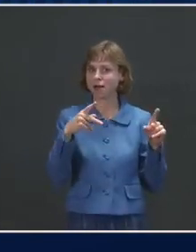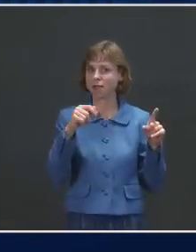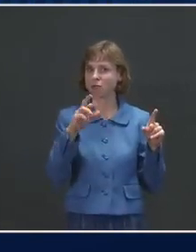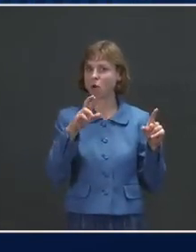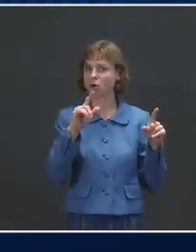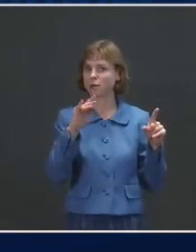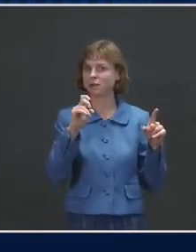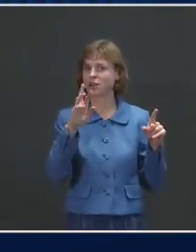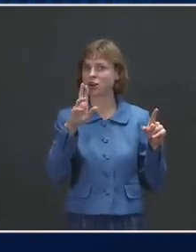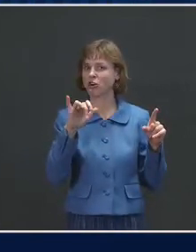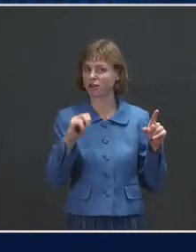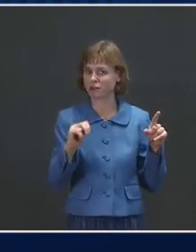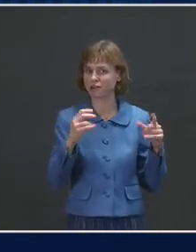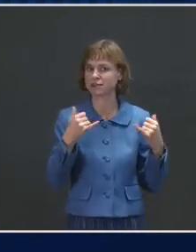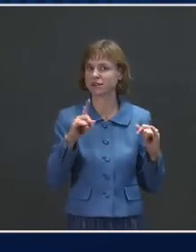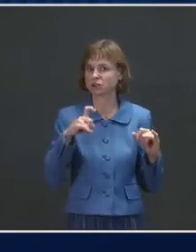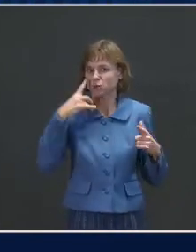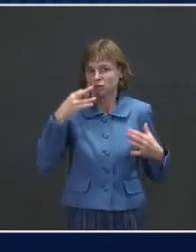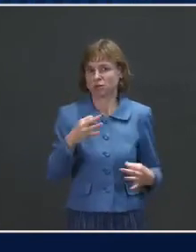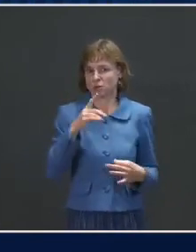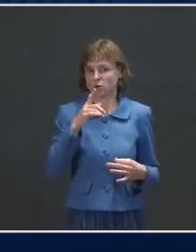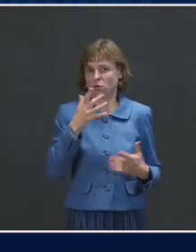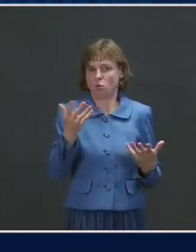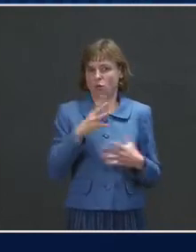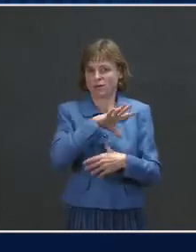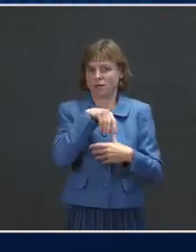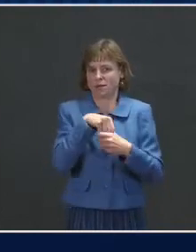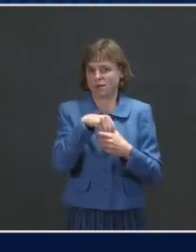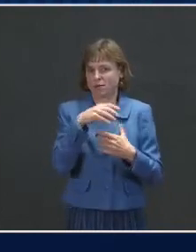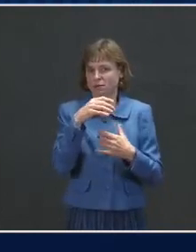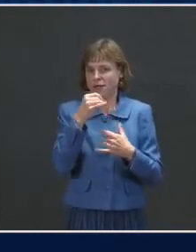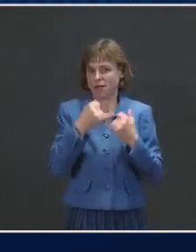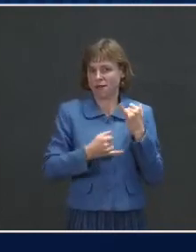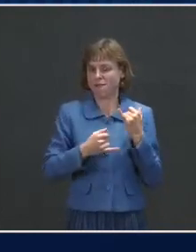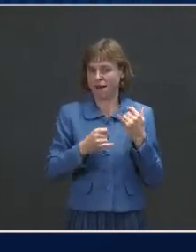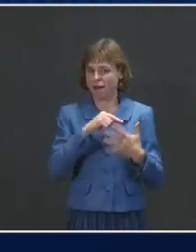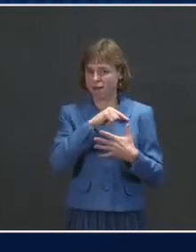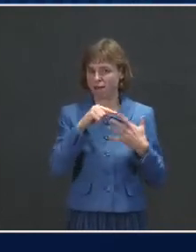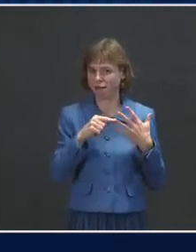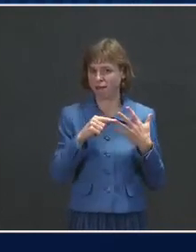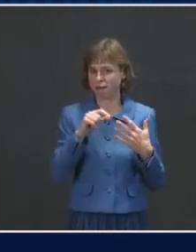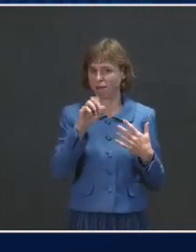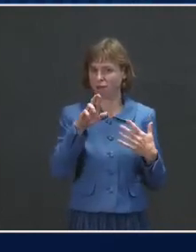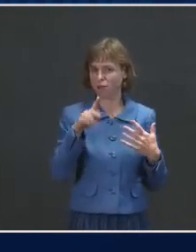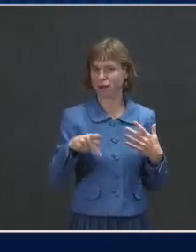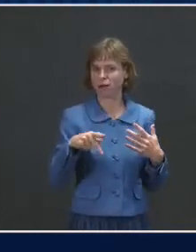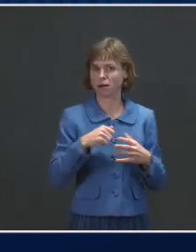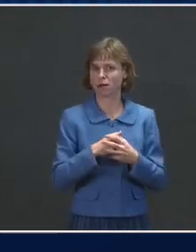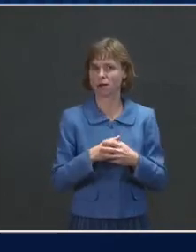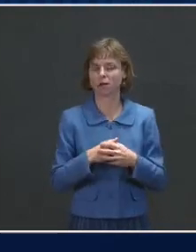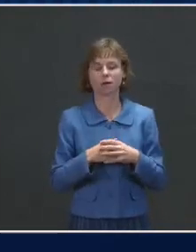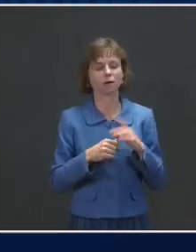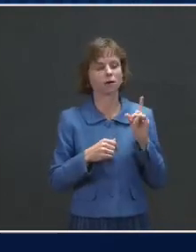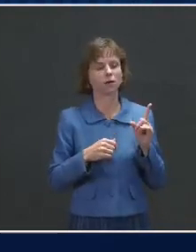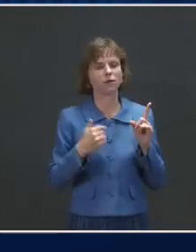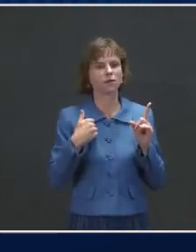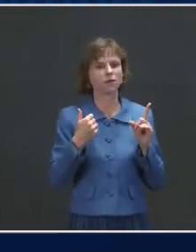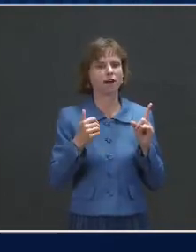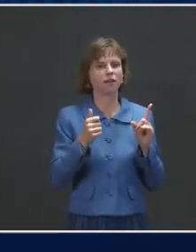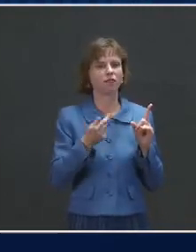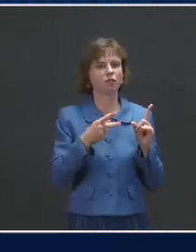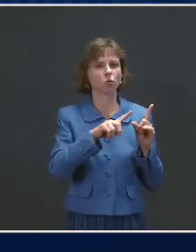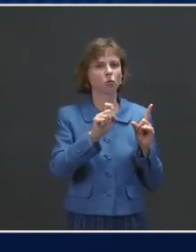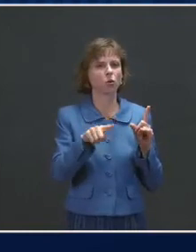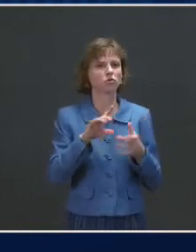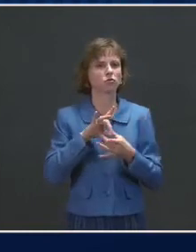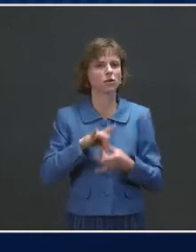about what will be in a final package. I promised I'd go to you first. Thanks, Jen. Next, I should say. Go ahead. Thank you. I have a couple questions on COVID, but mm-hmm. I wanted to start with